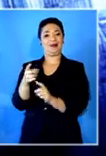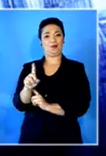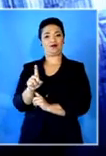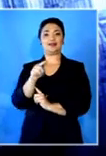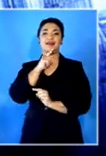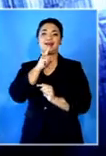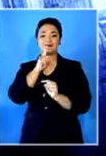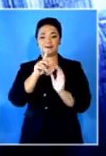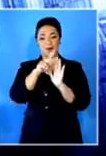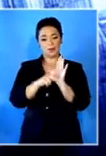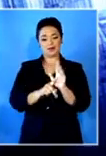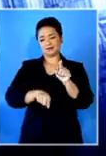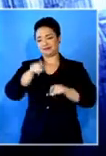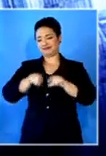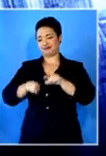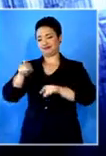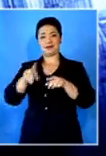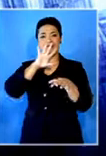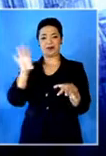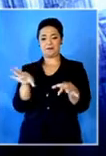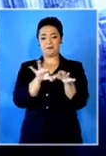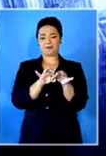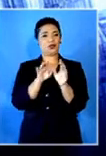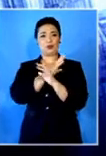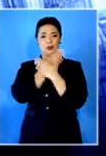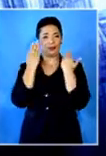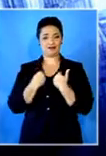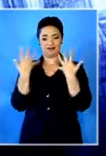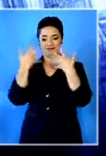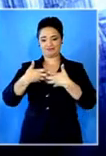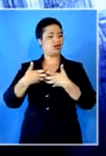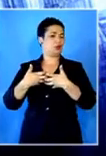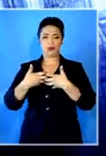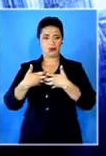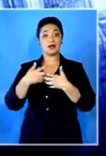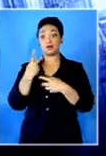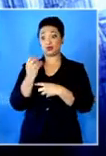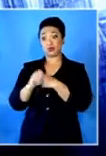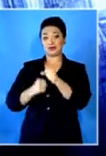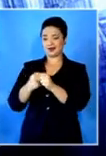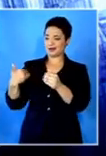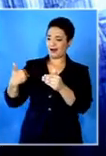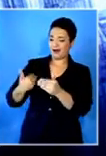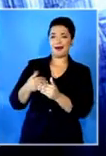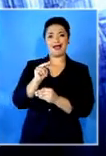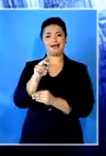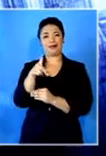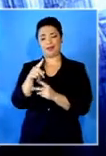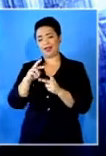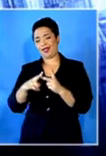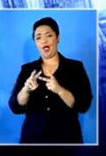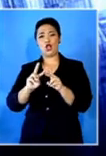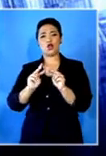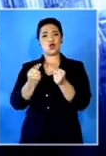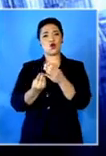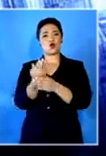between a lot of the documents and the policy frameworks that have been produced over the last few years, the last 20 years, the NDP, the New Growth Path, etc., and the